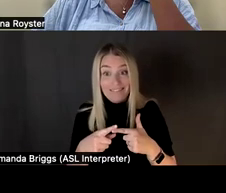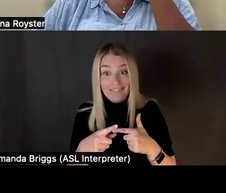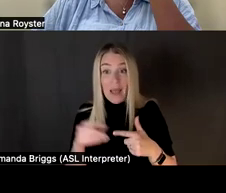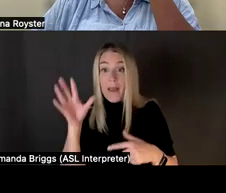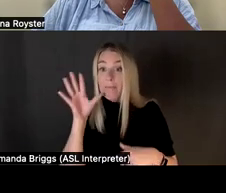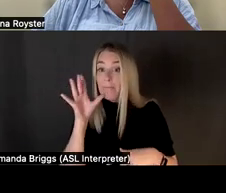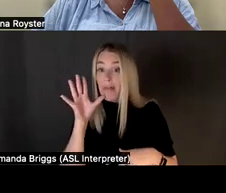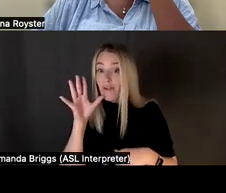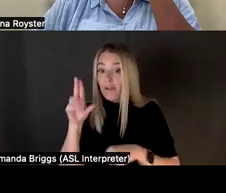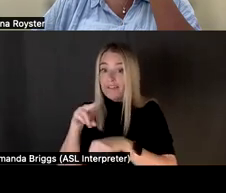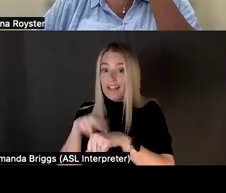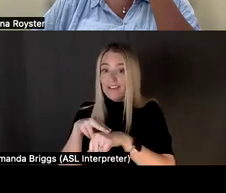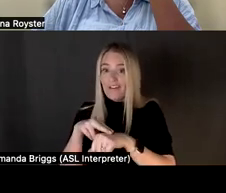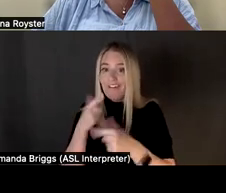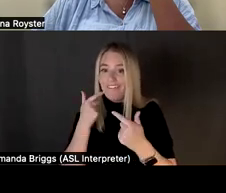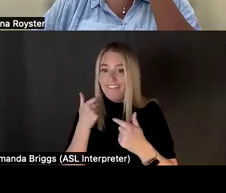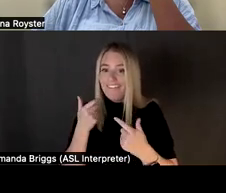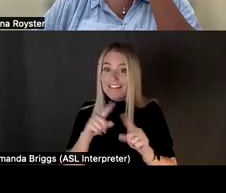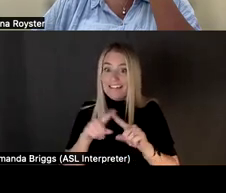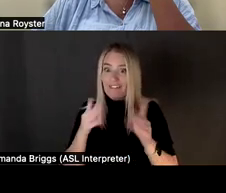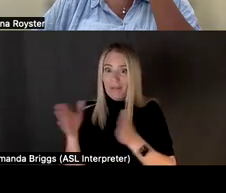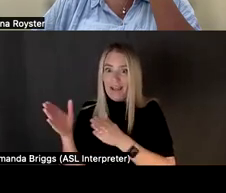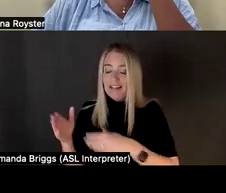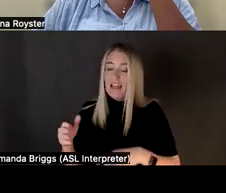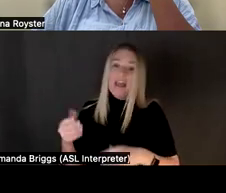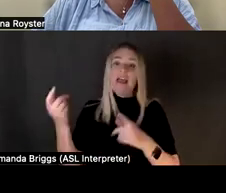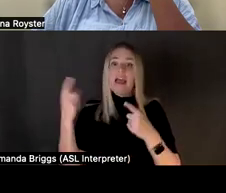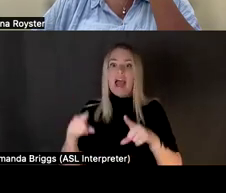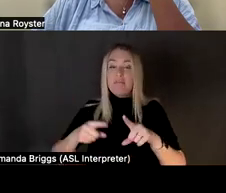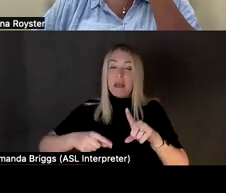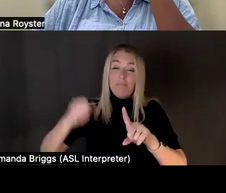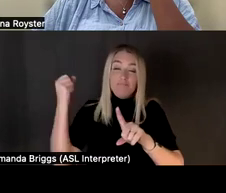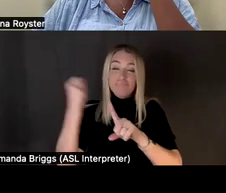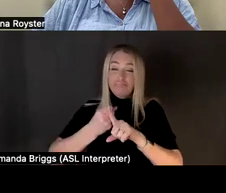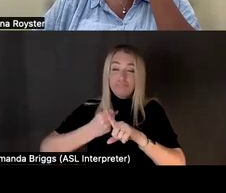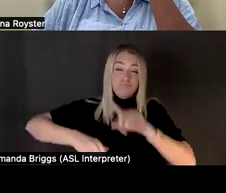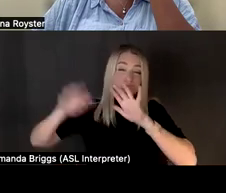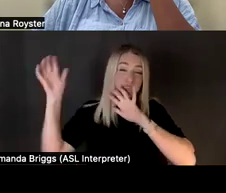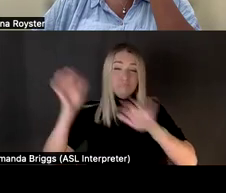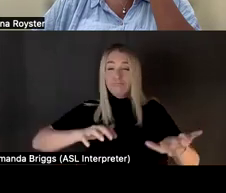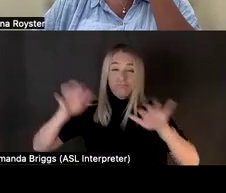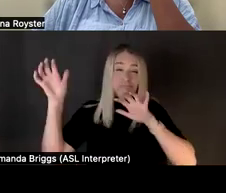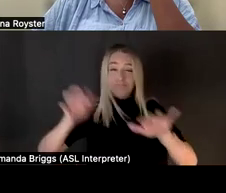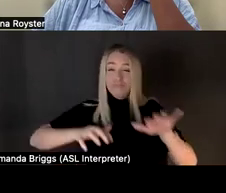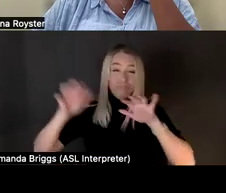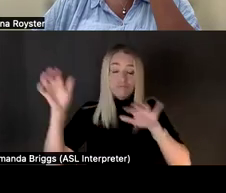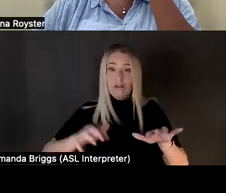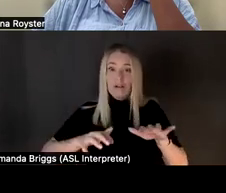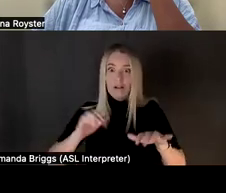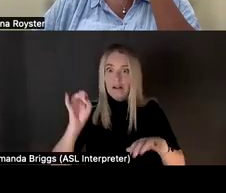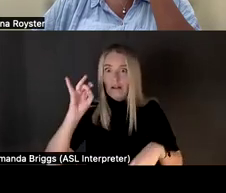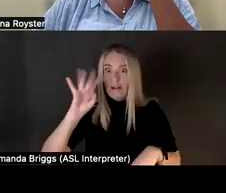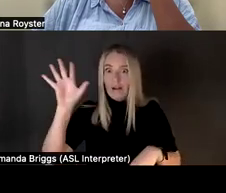had different plans. And so we were hit with this torrential rainstorm out of nowhere, seemingly. There was